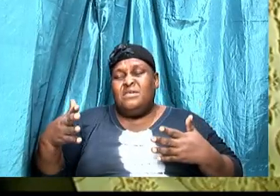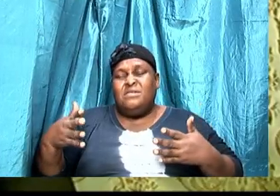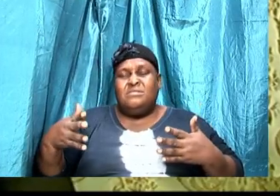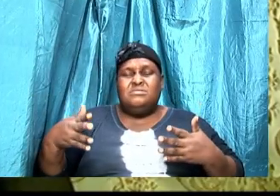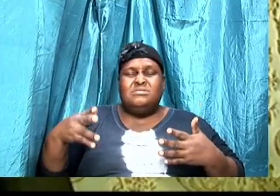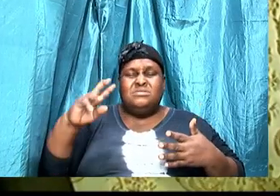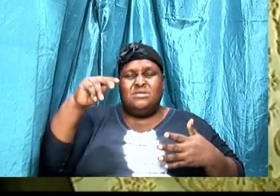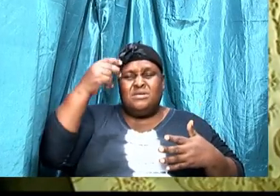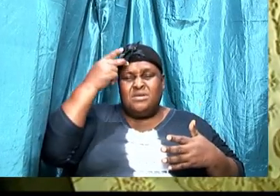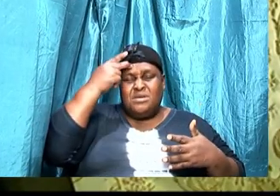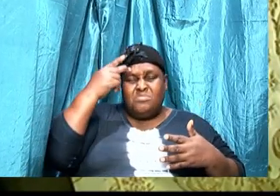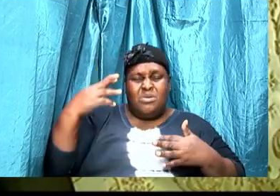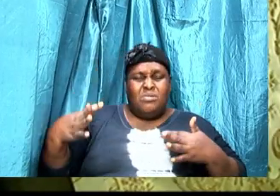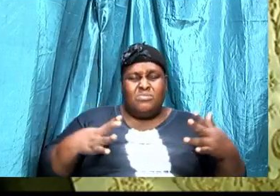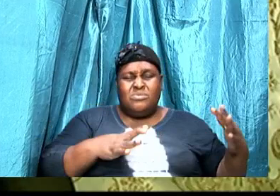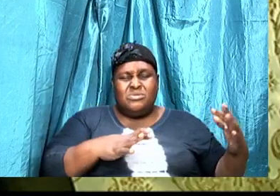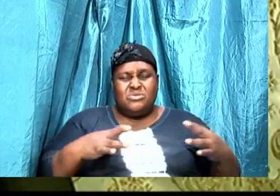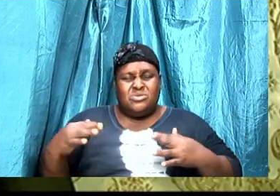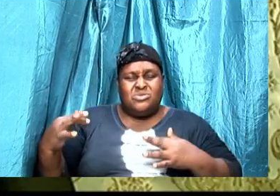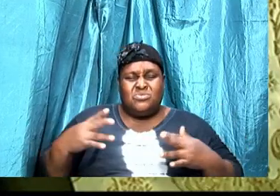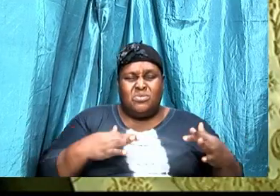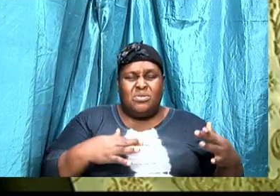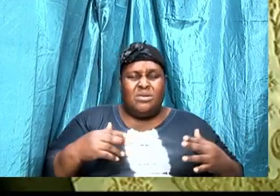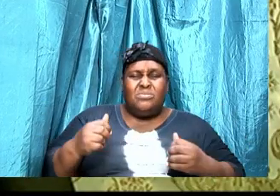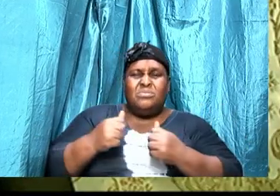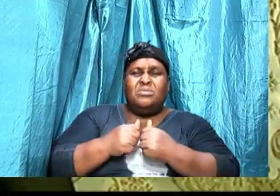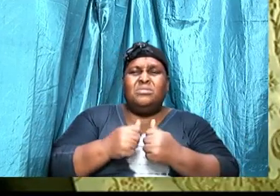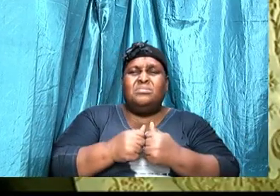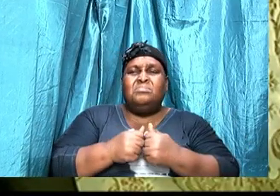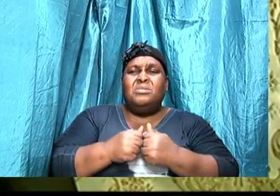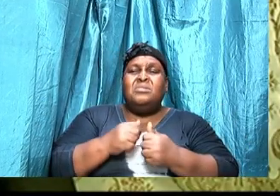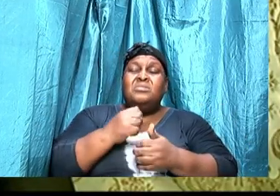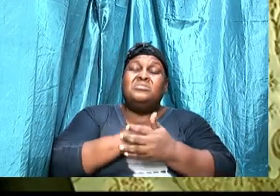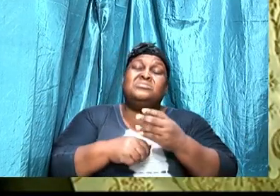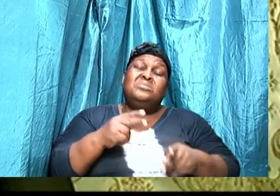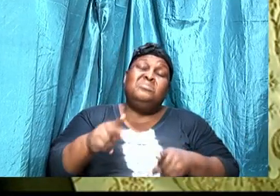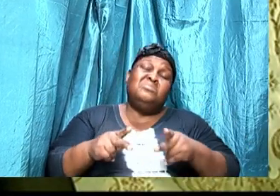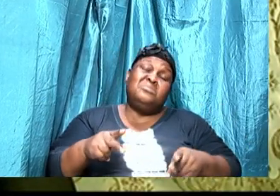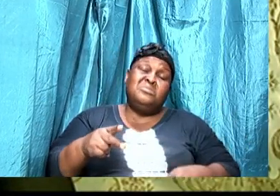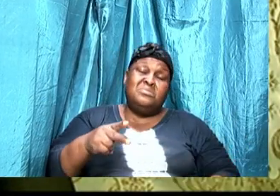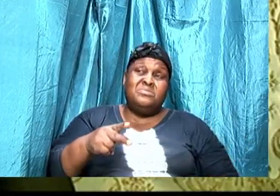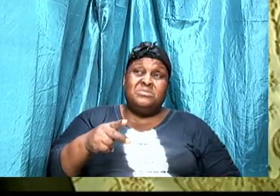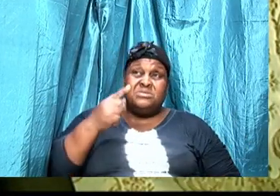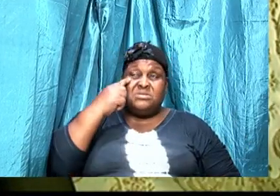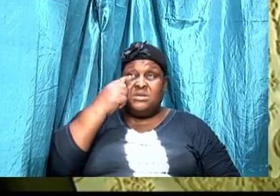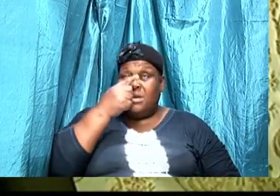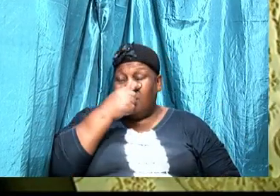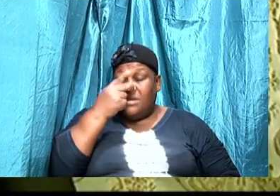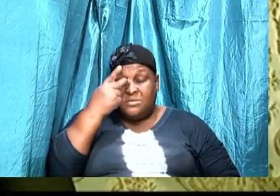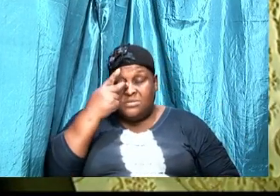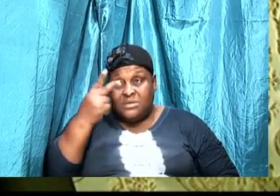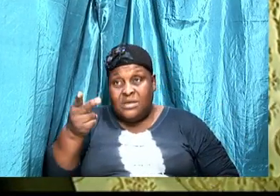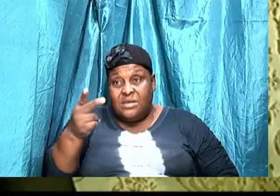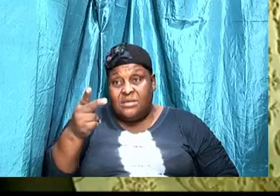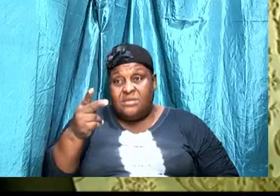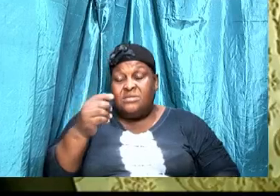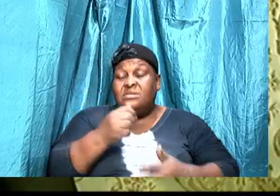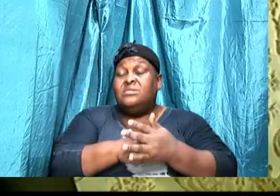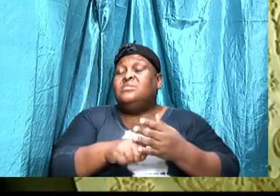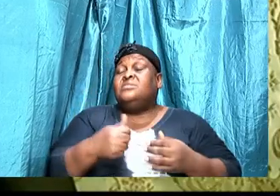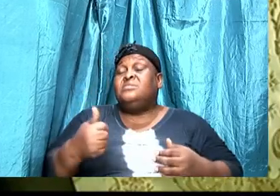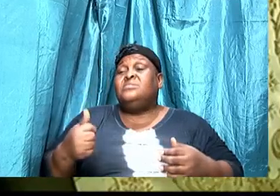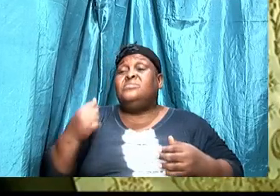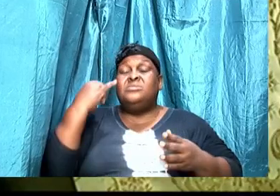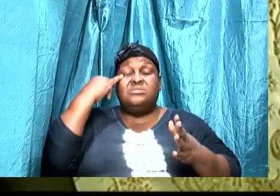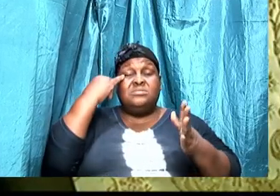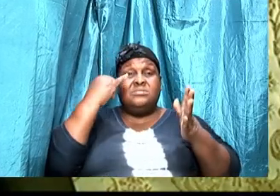disagree. Some persons believe it was his eyesight. Others believe it was something else. But whatever it was identified